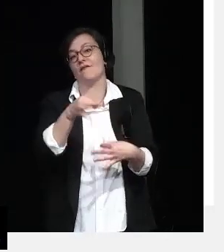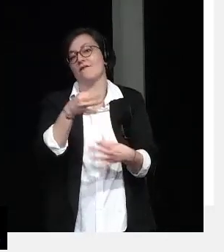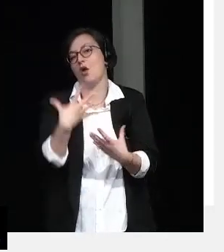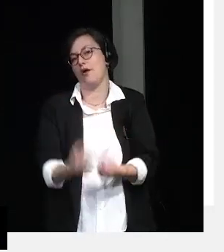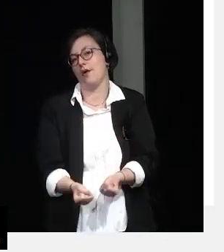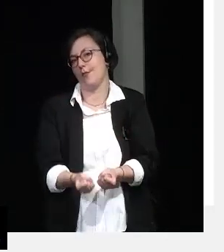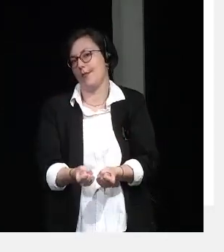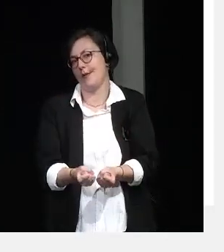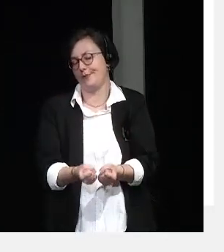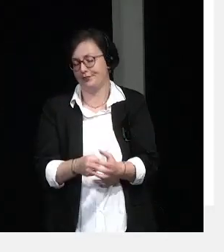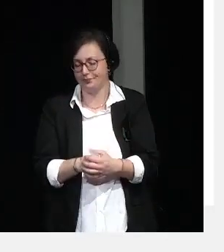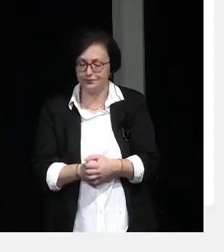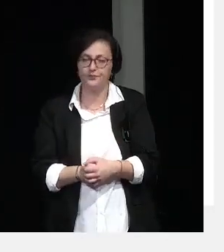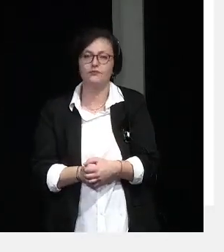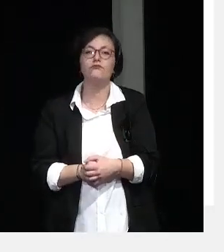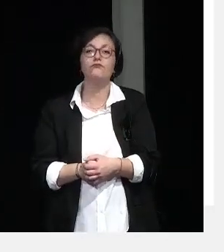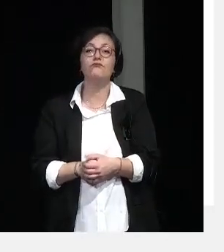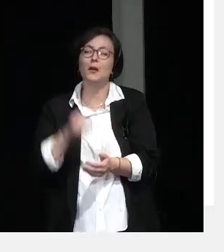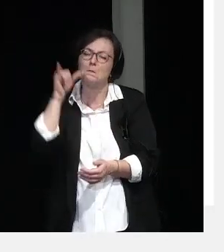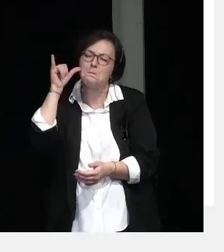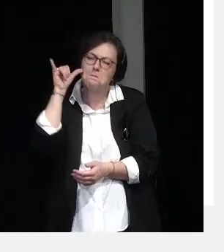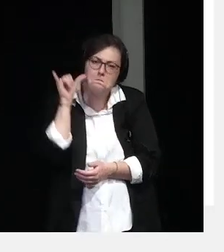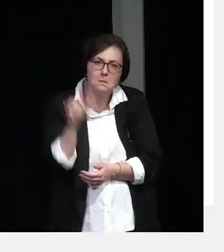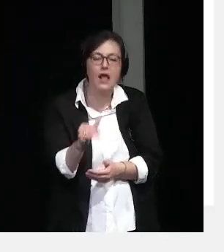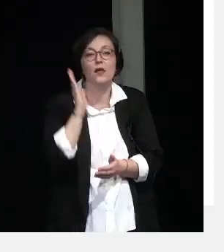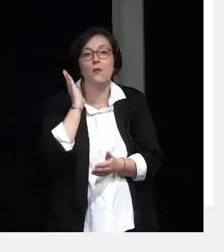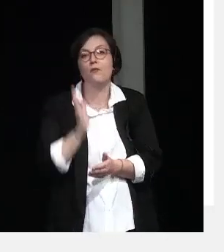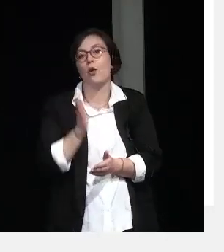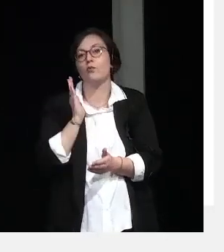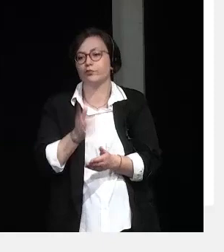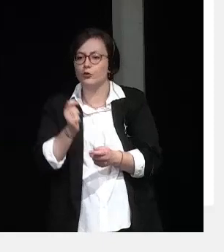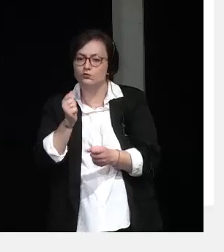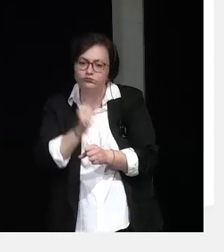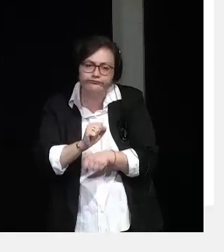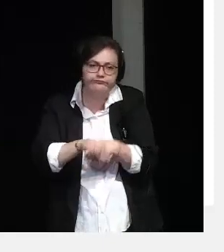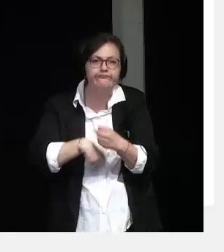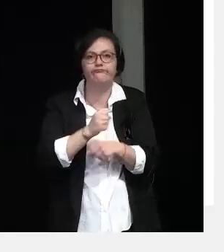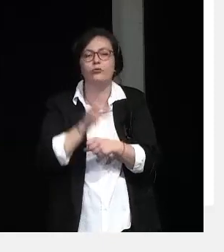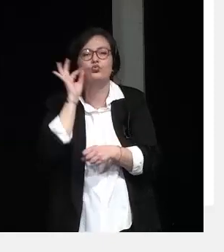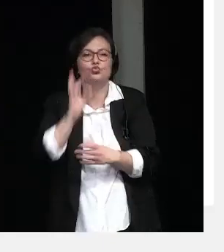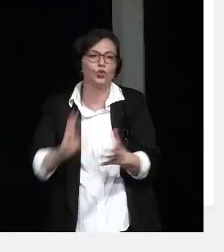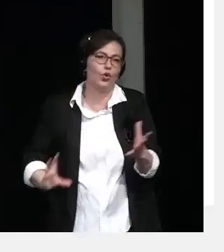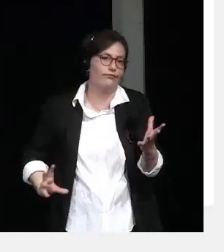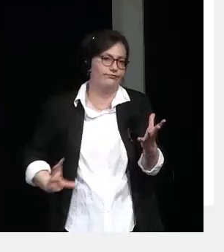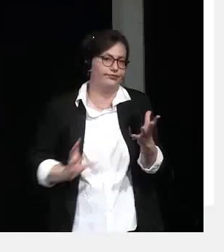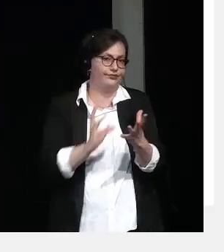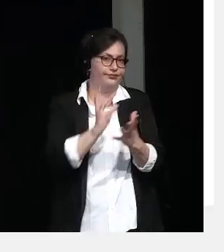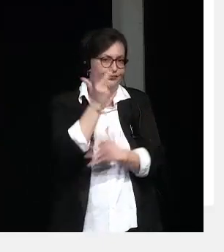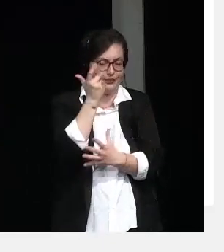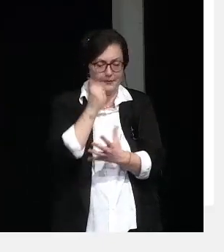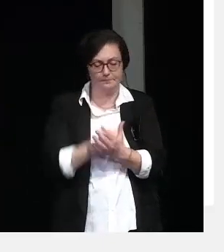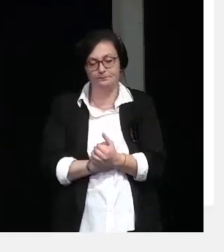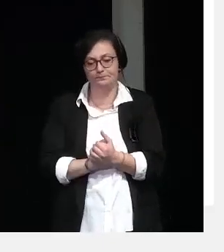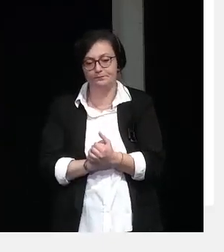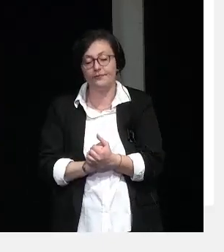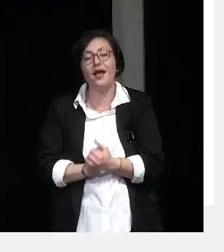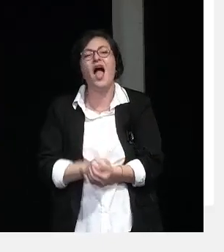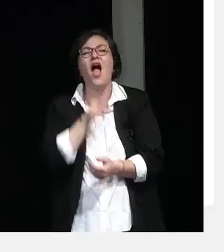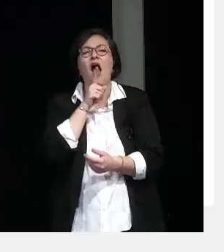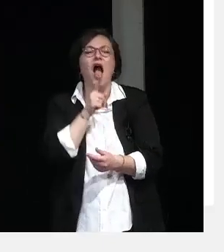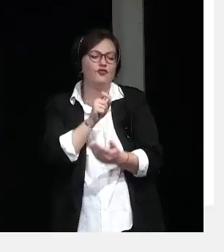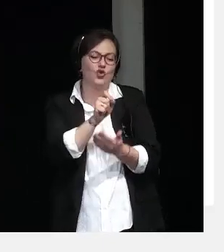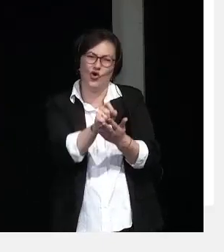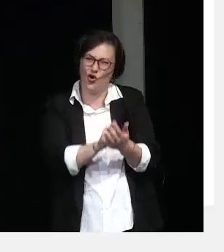to be better. And I think we made that list and we sort of presented it and said, this is an ongoing